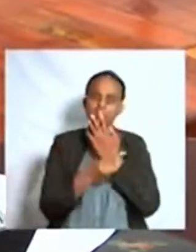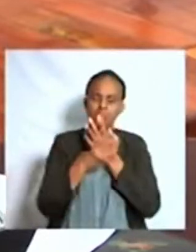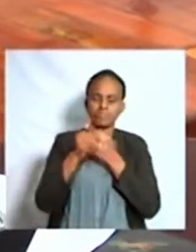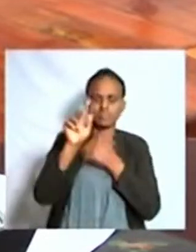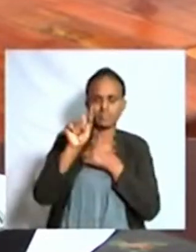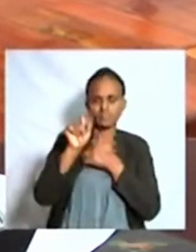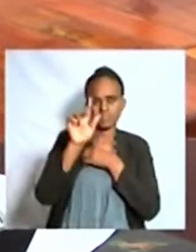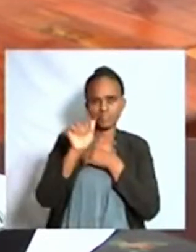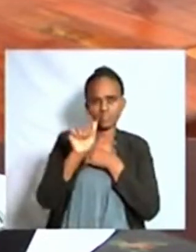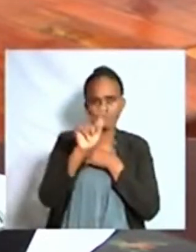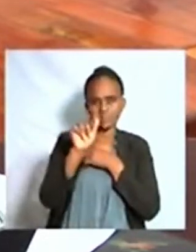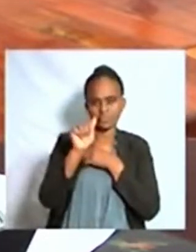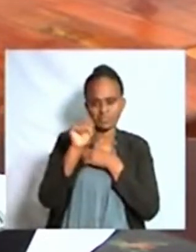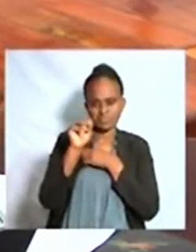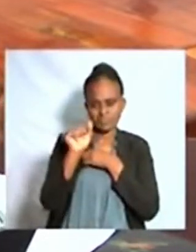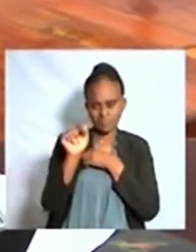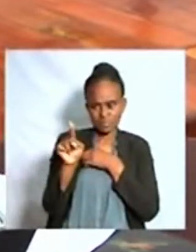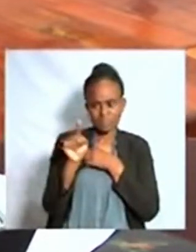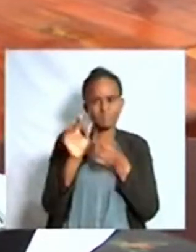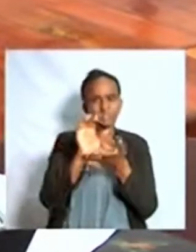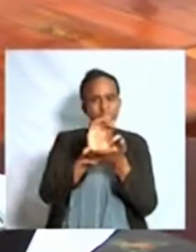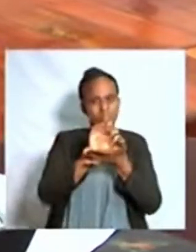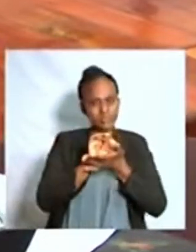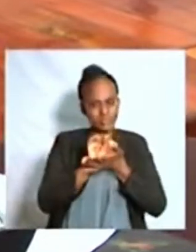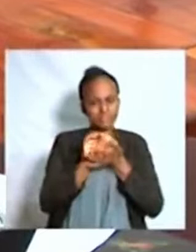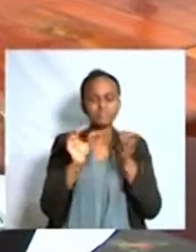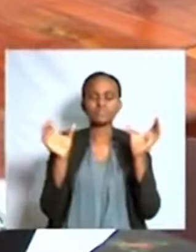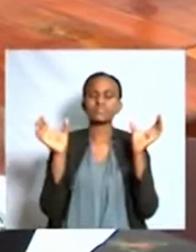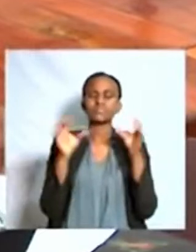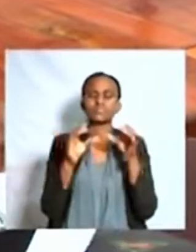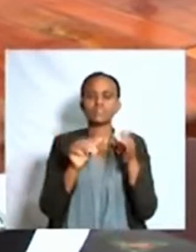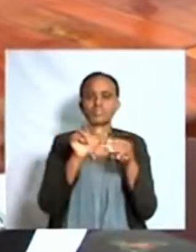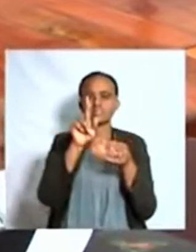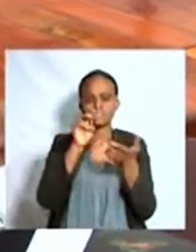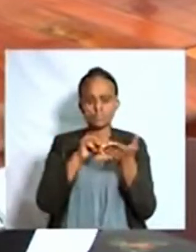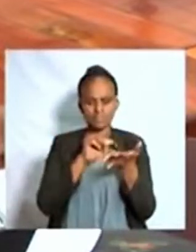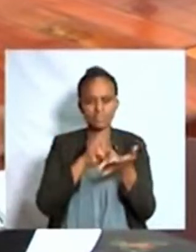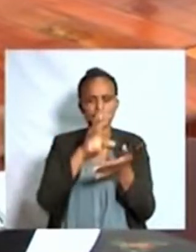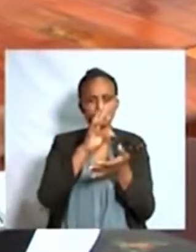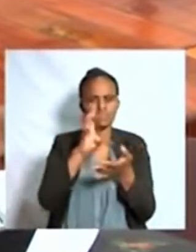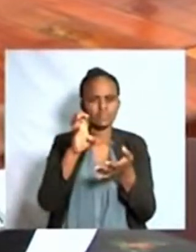Pipelines Limited, which owes the council in excess of